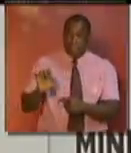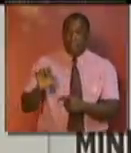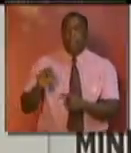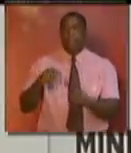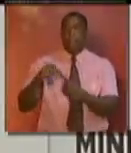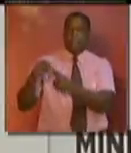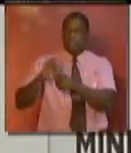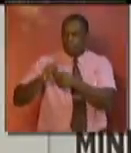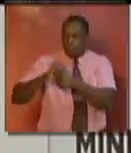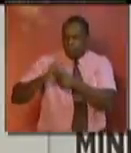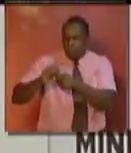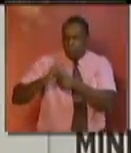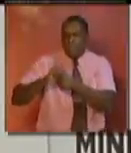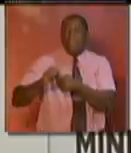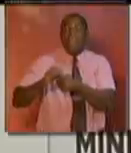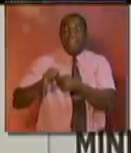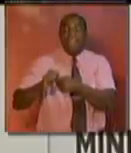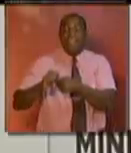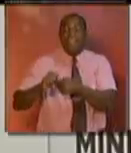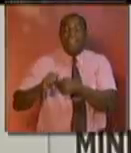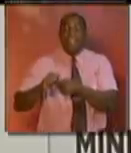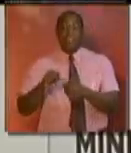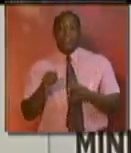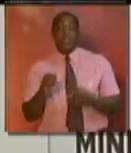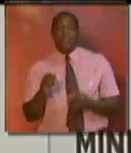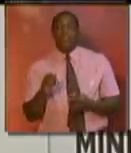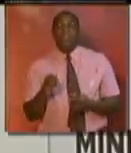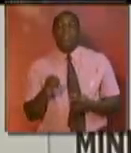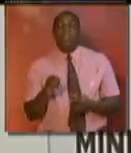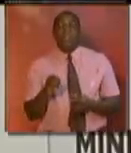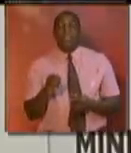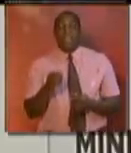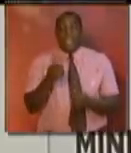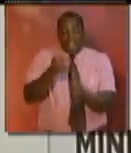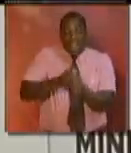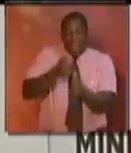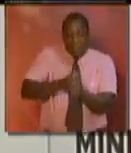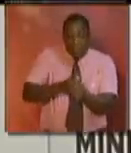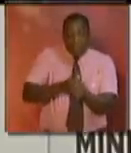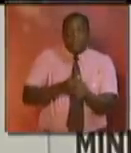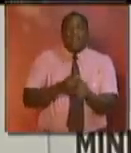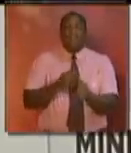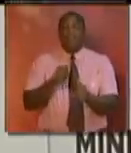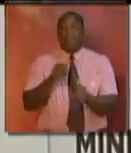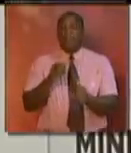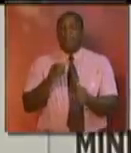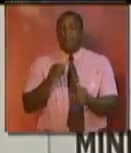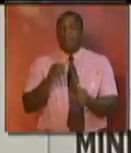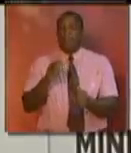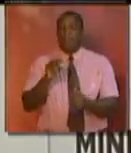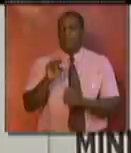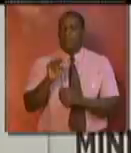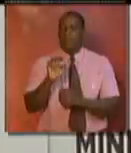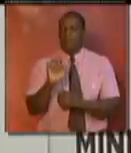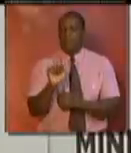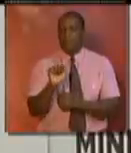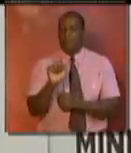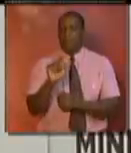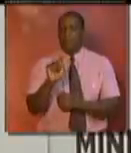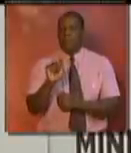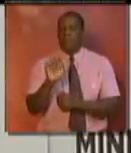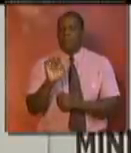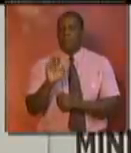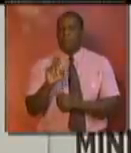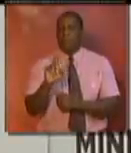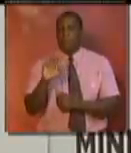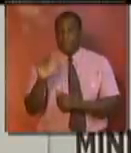main maternity units actually have designated COVID-19 areas to manage patients in delivery, as well as to safely